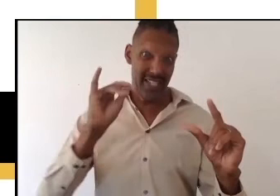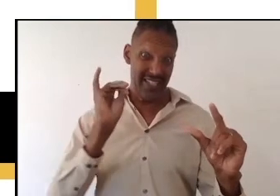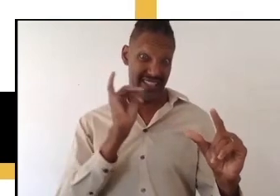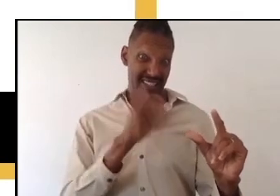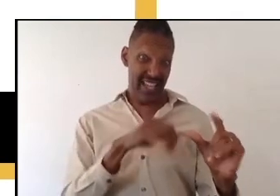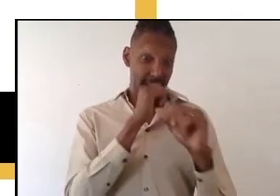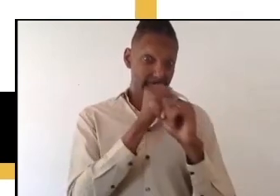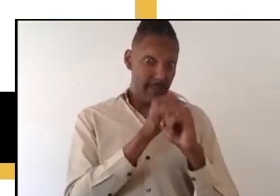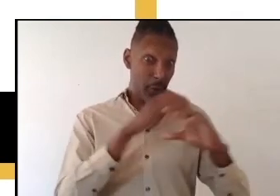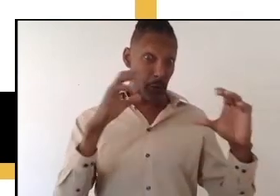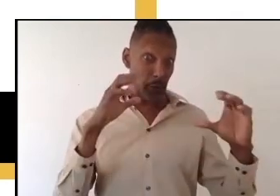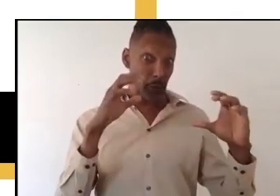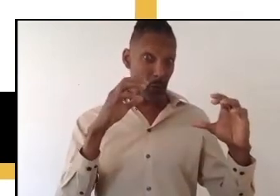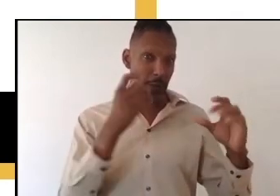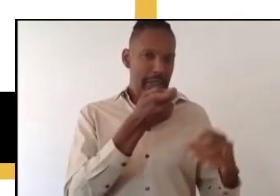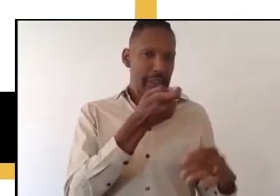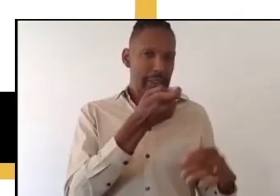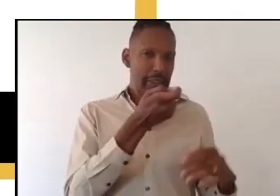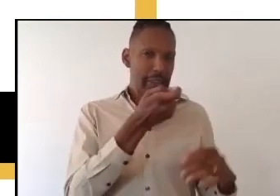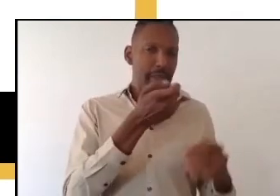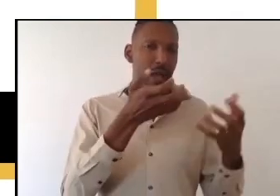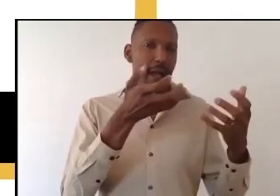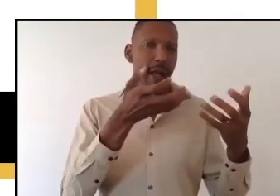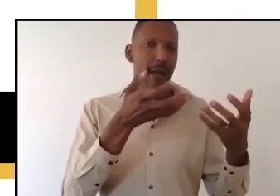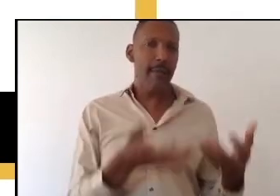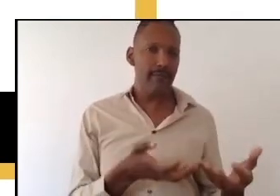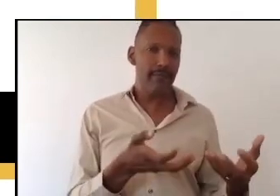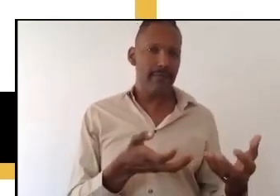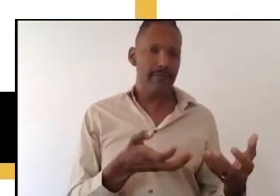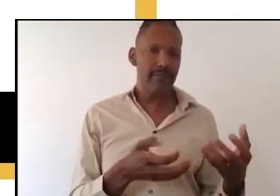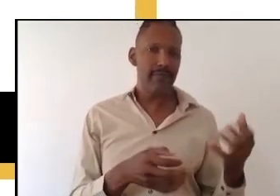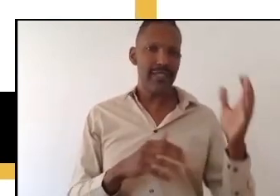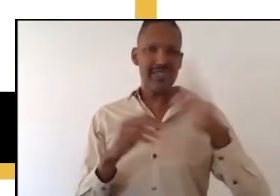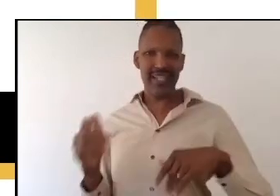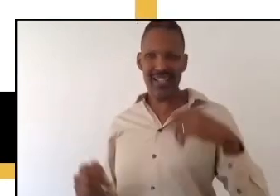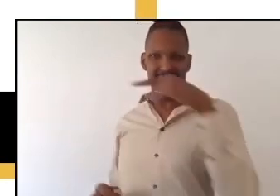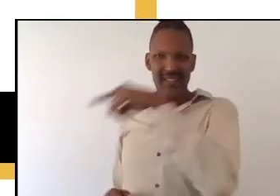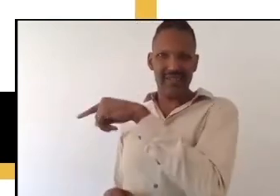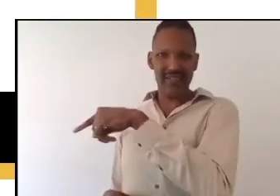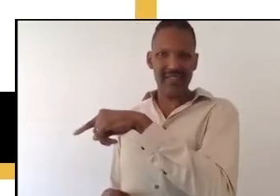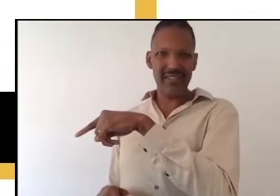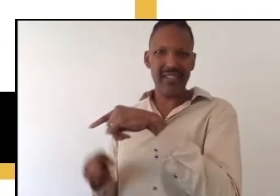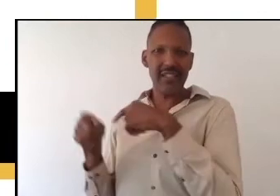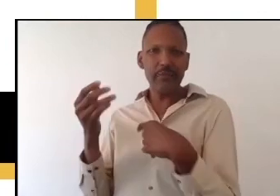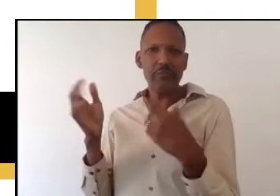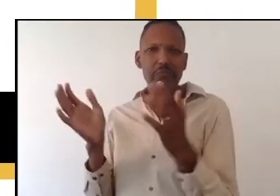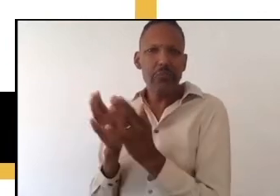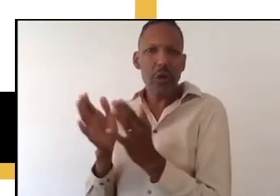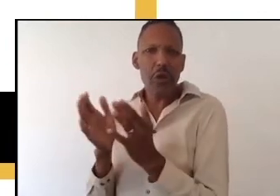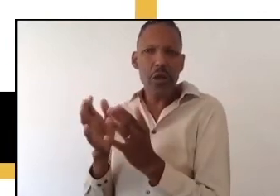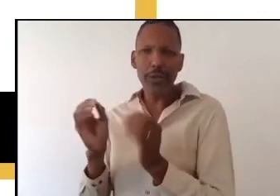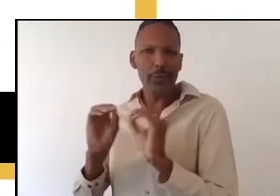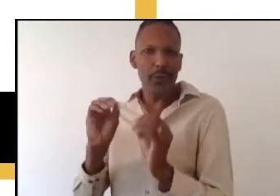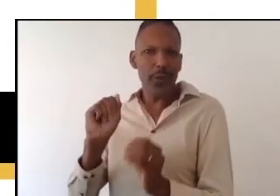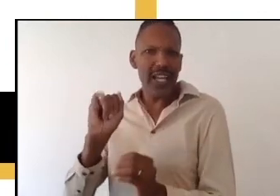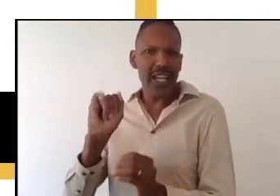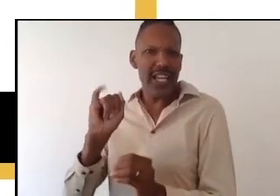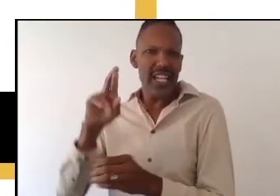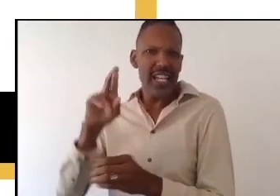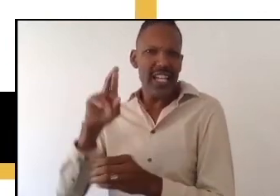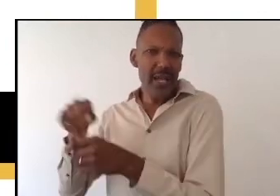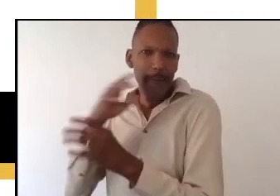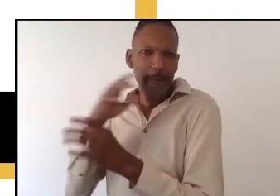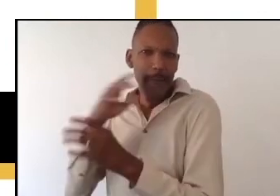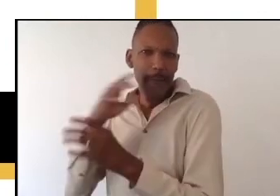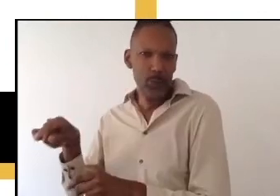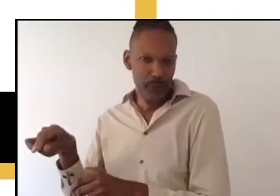very much. Even so, the side containing air is heavier than the side that has the empty balloon or